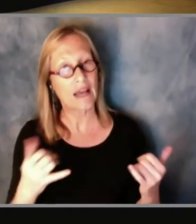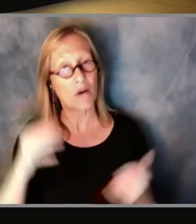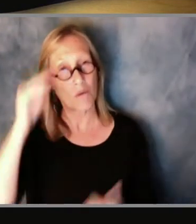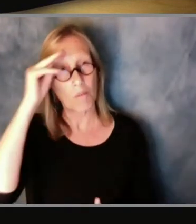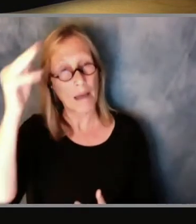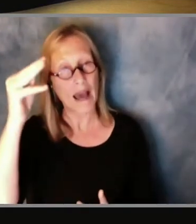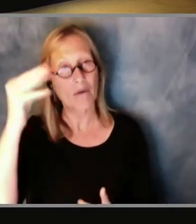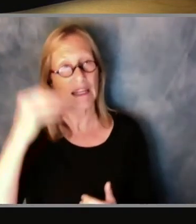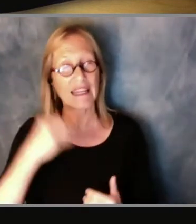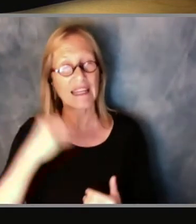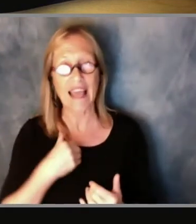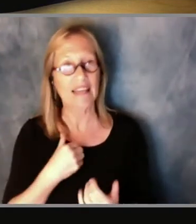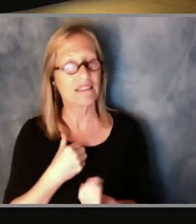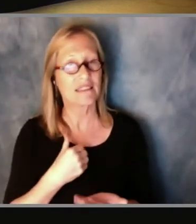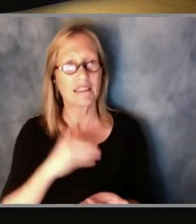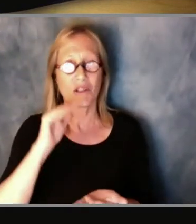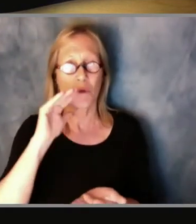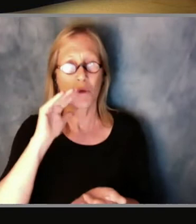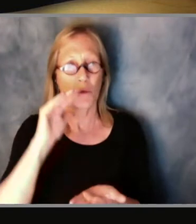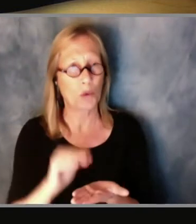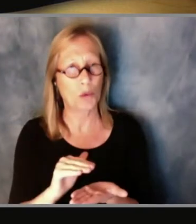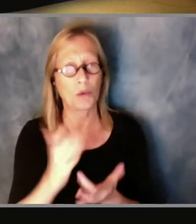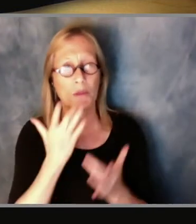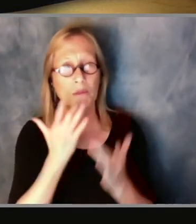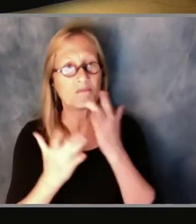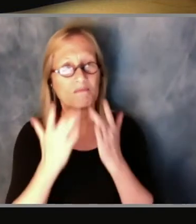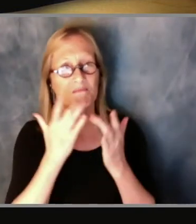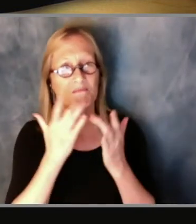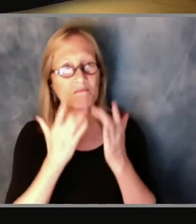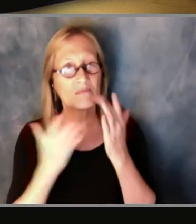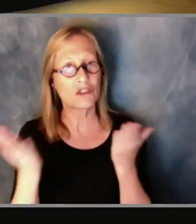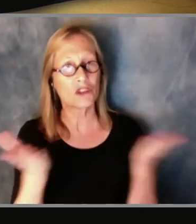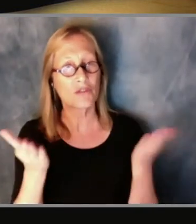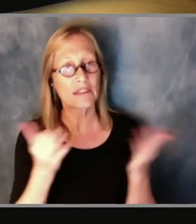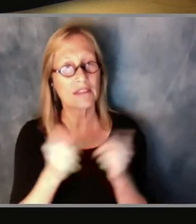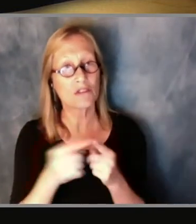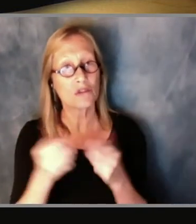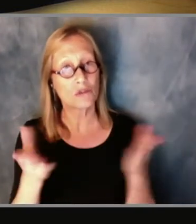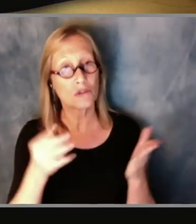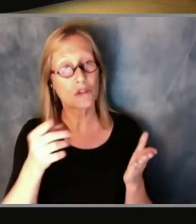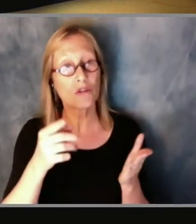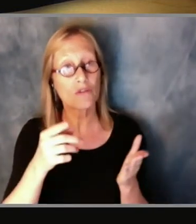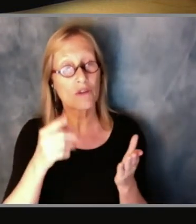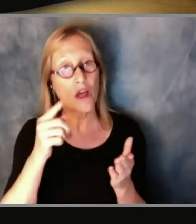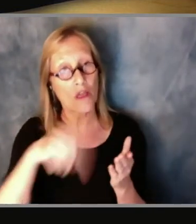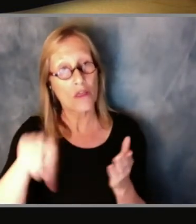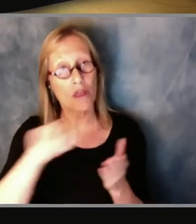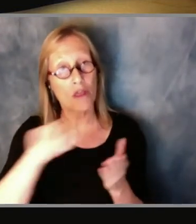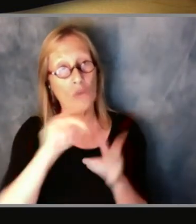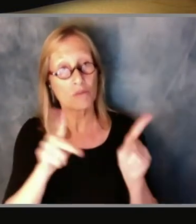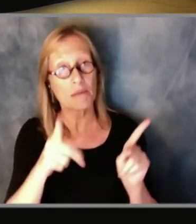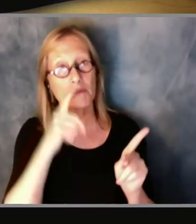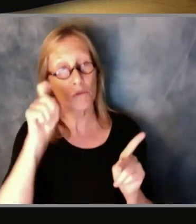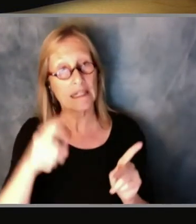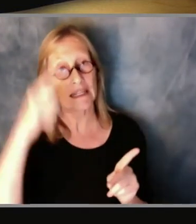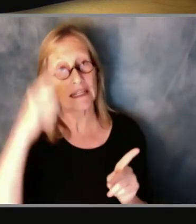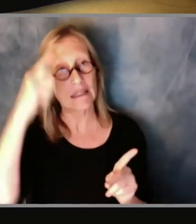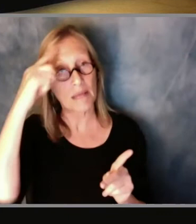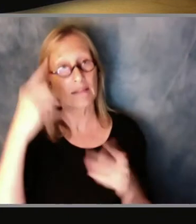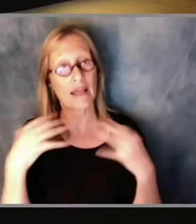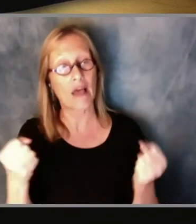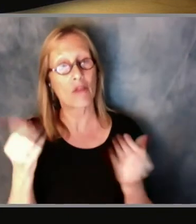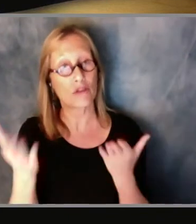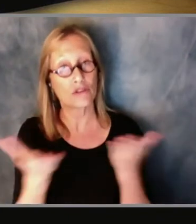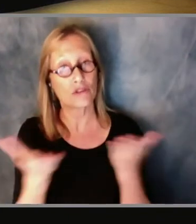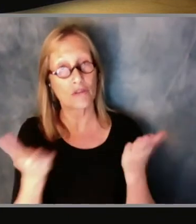of services to serve those in need of mental health services.